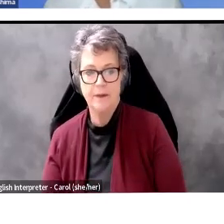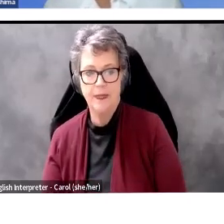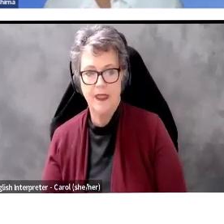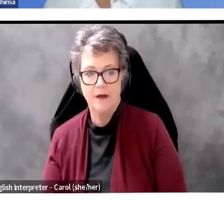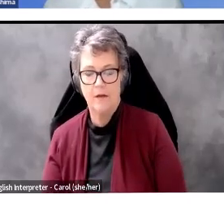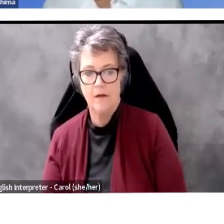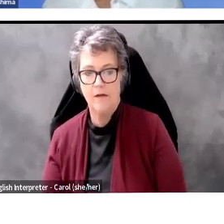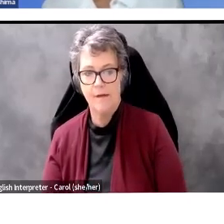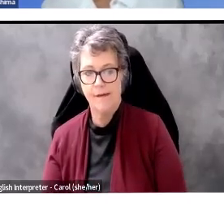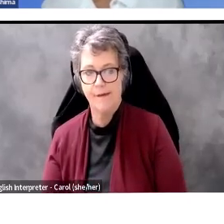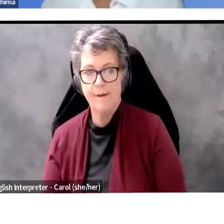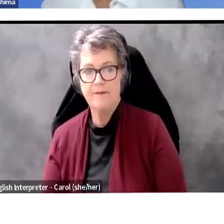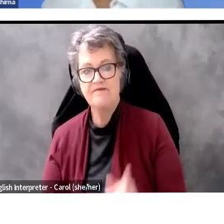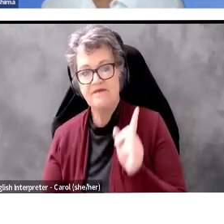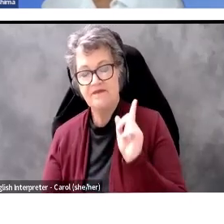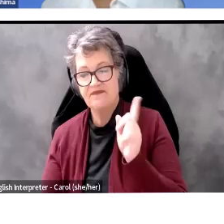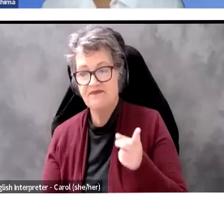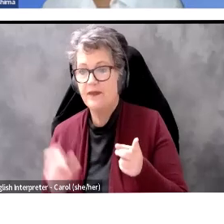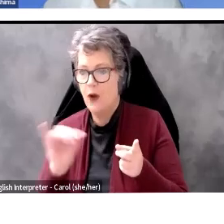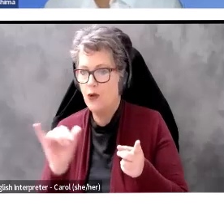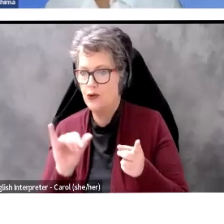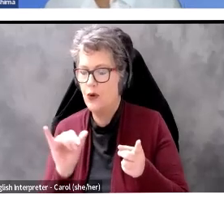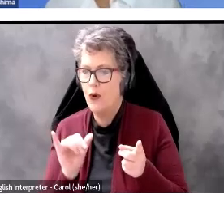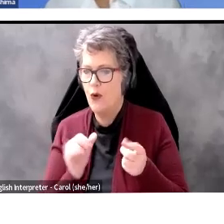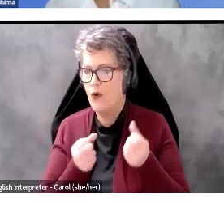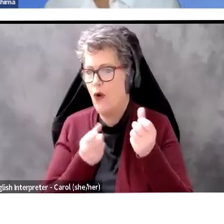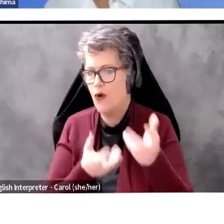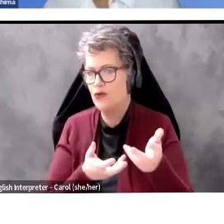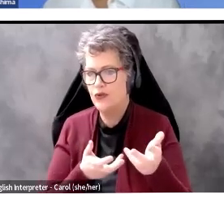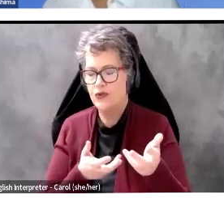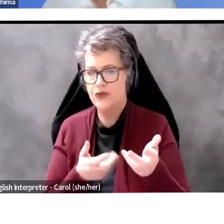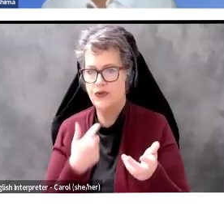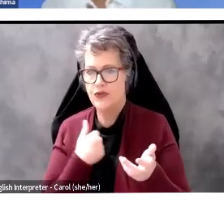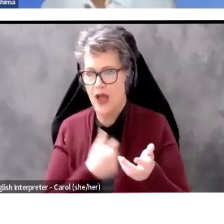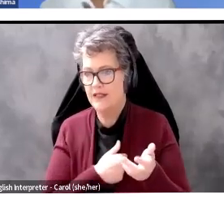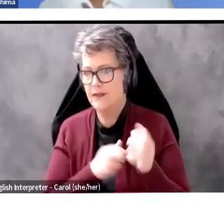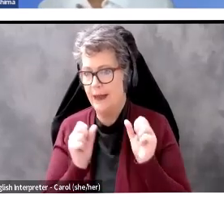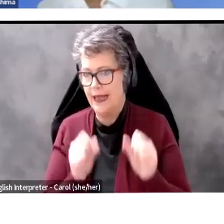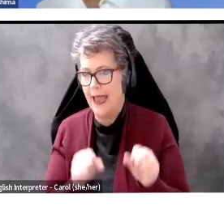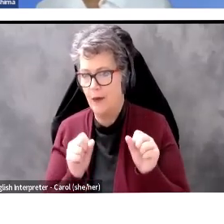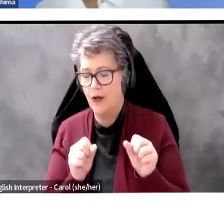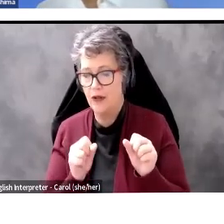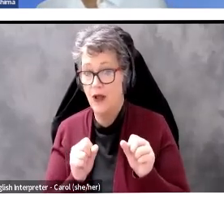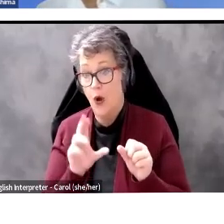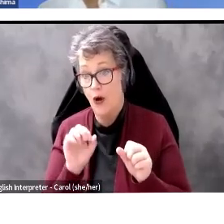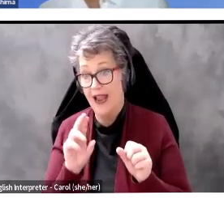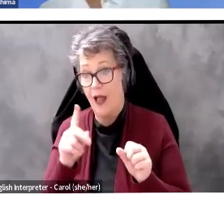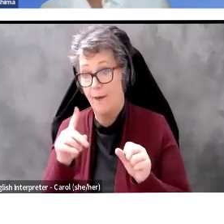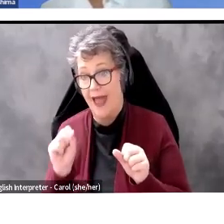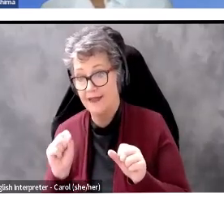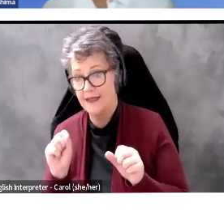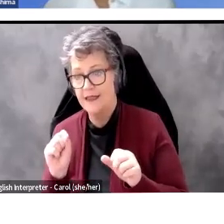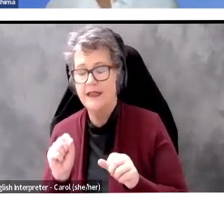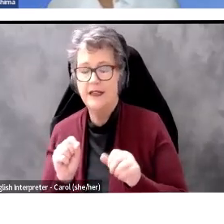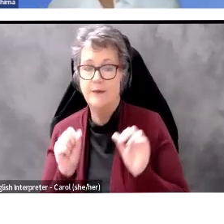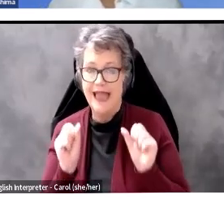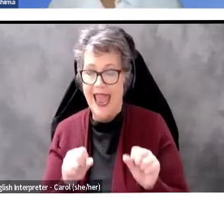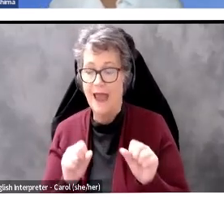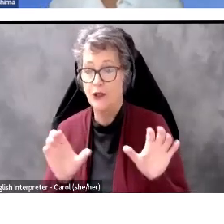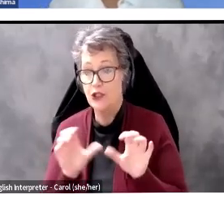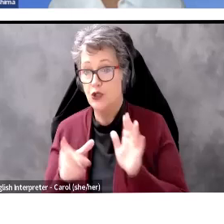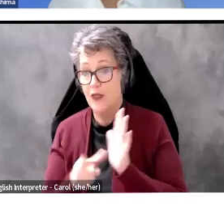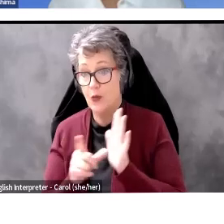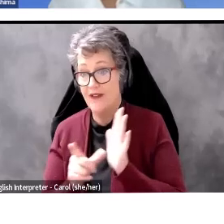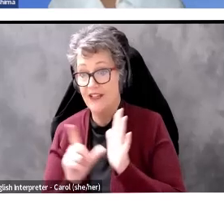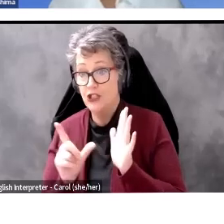This actually also results in us being able to, or CALPADS being able to do your